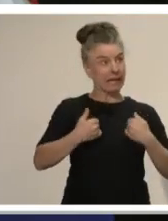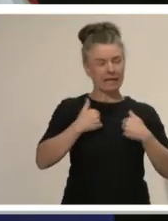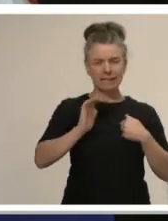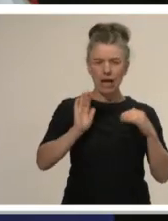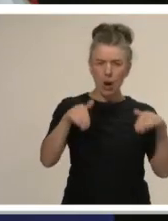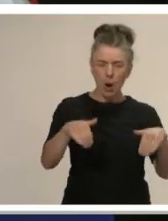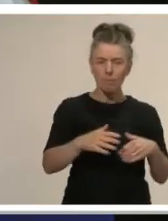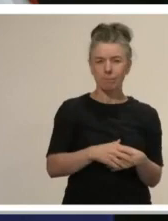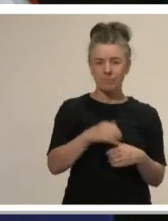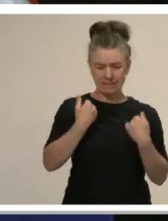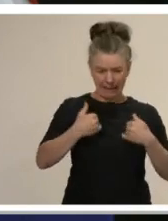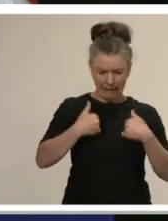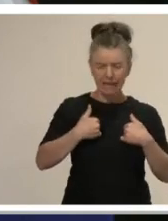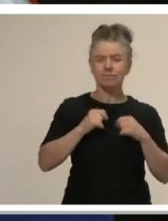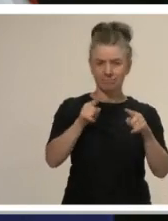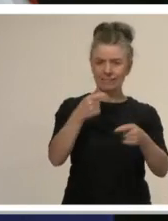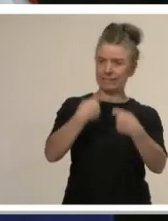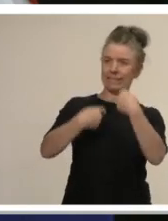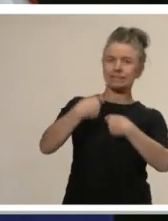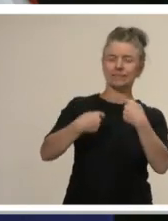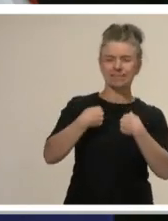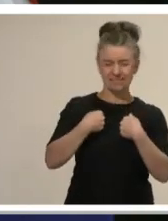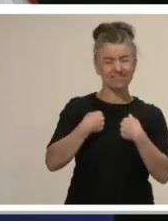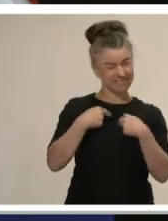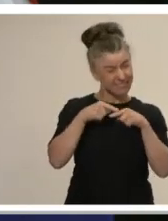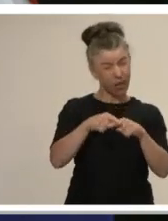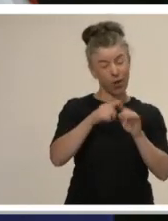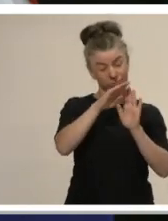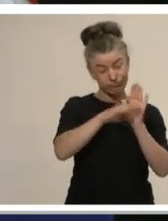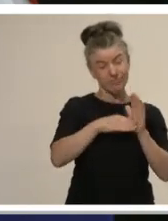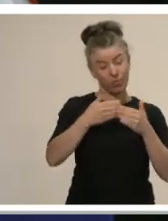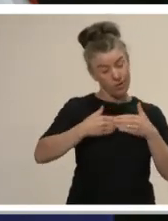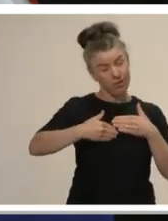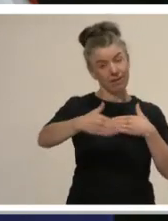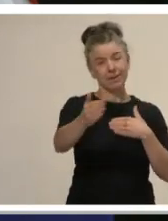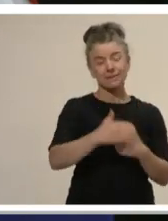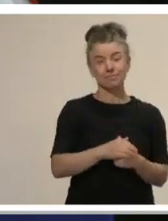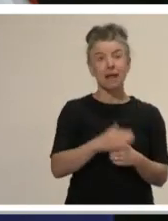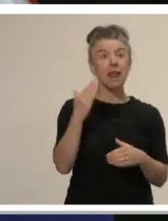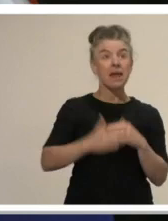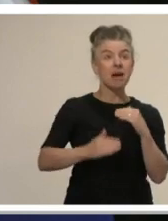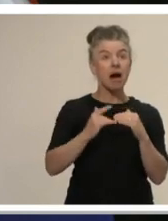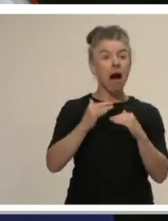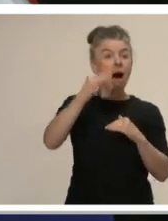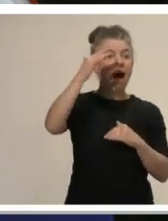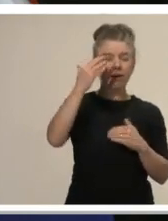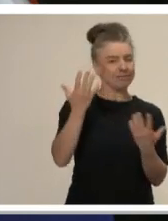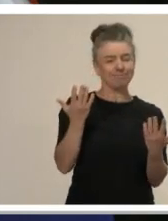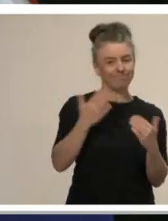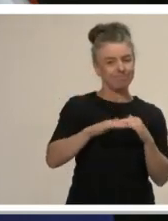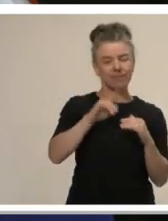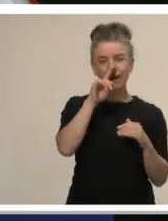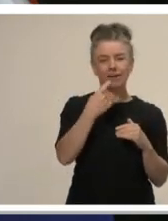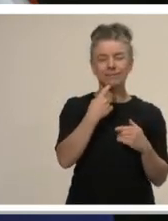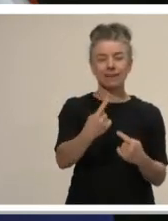you're symptomatic. Those will need to be with us for a long time, so there is no such thing as never. I'll